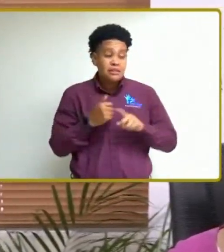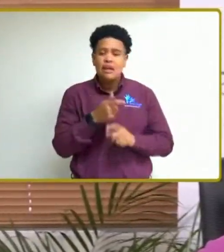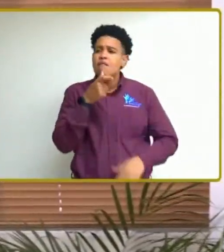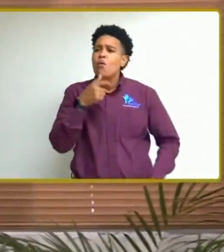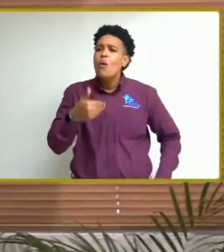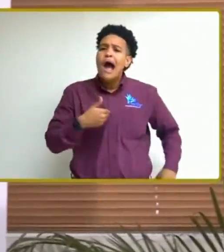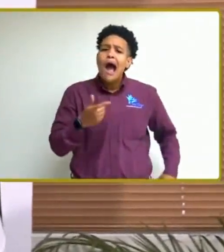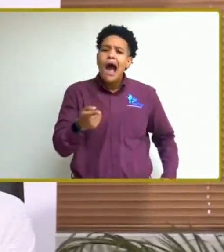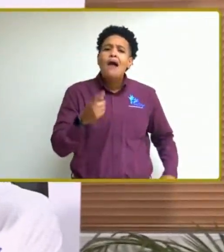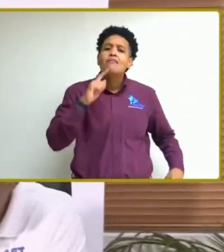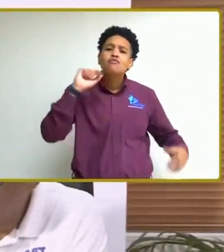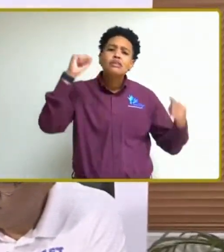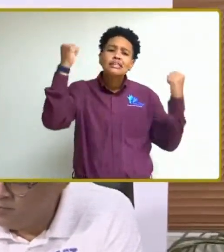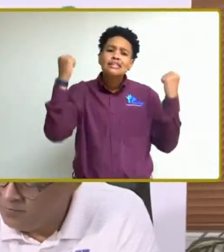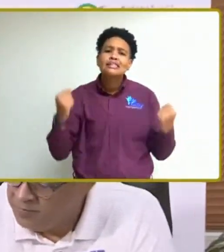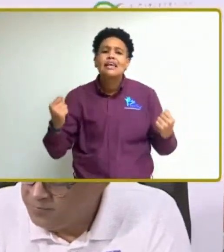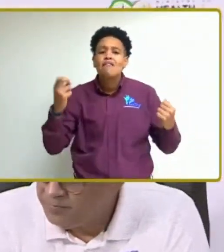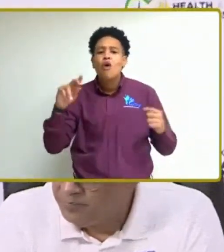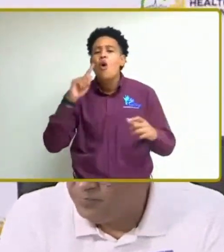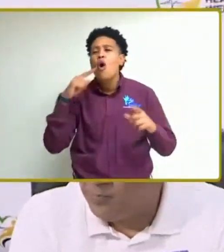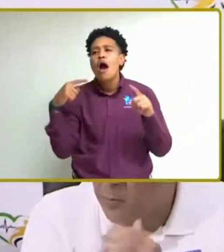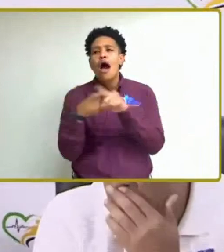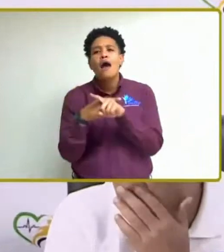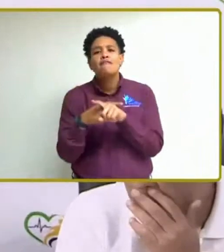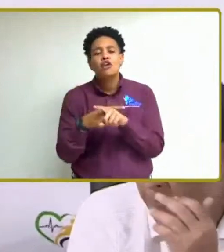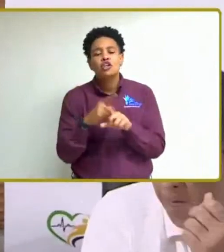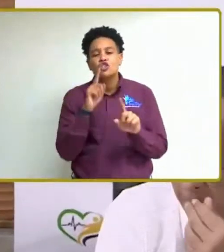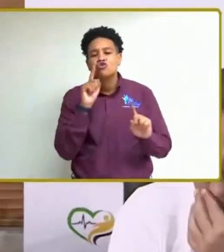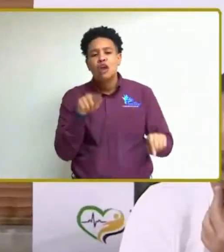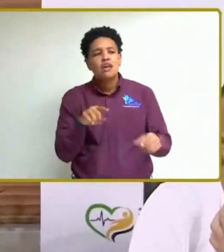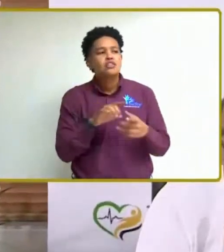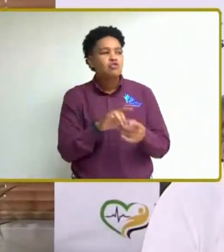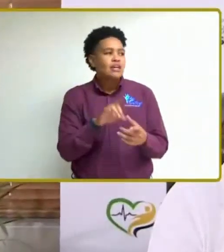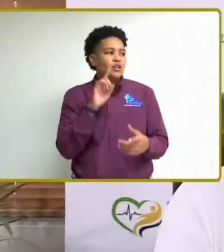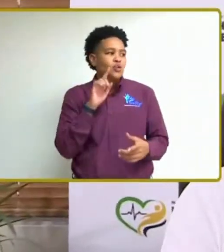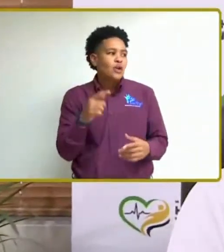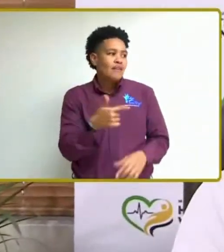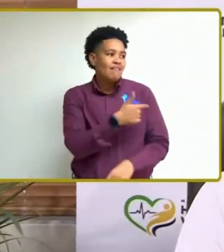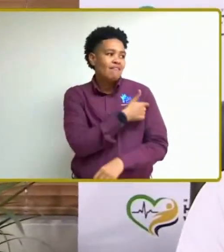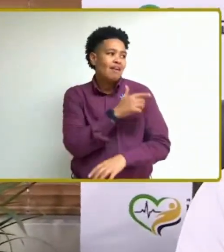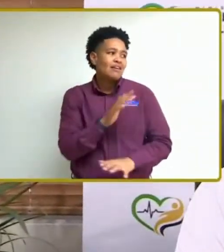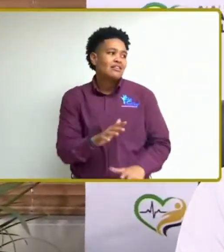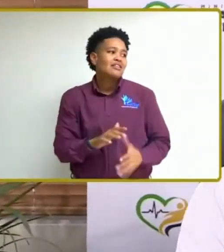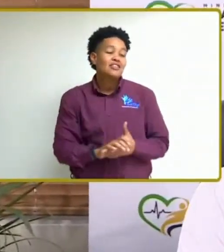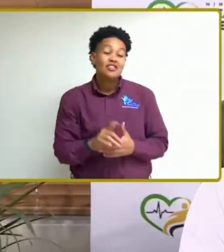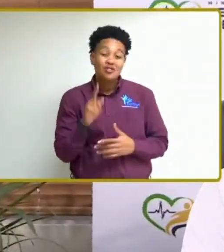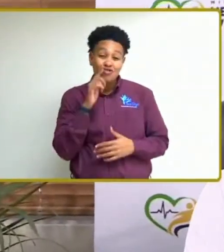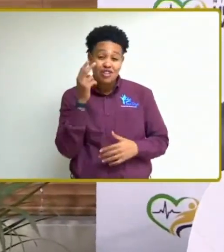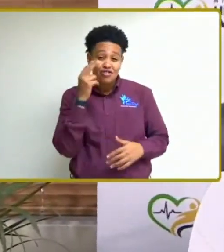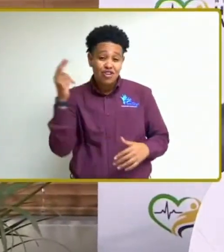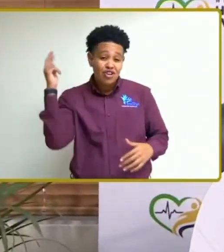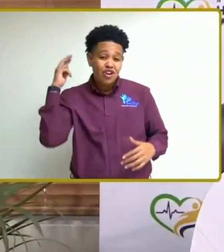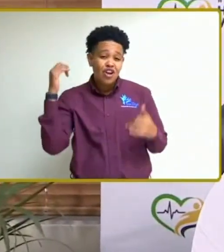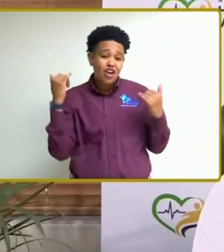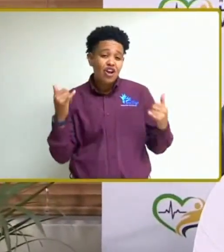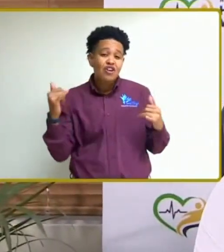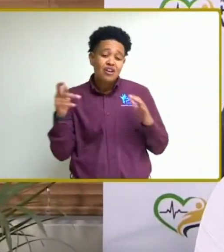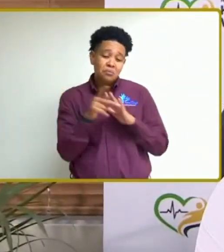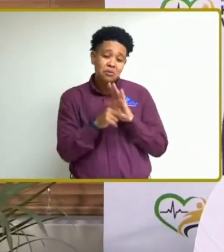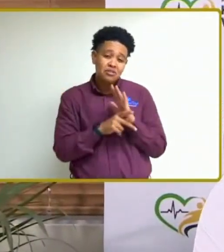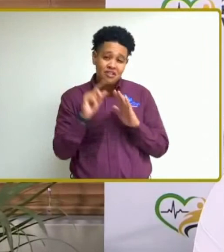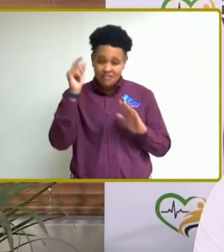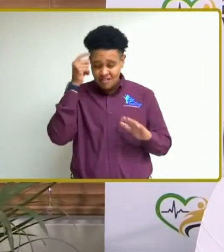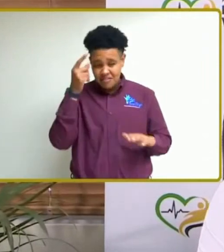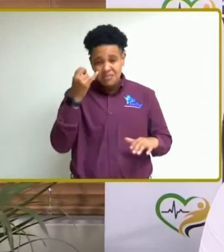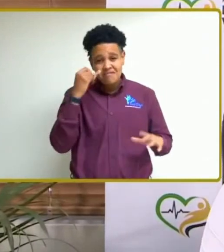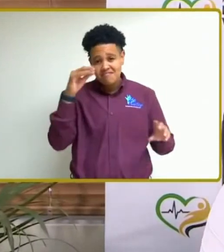have severe or adverse reactions to vaccination. Do recall that the current policy of the